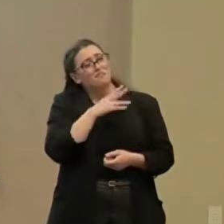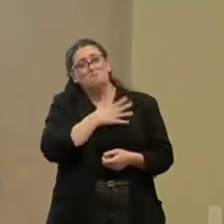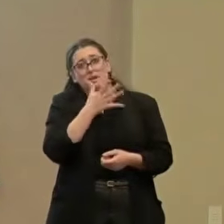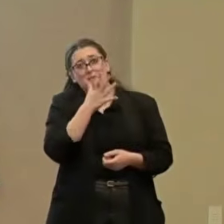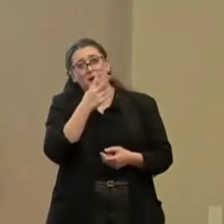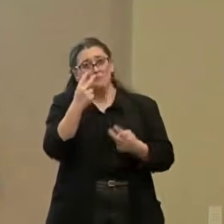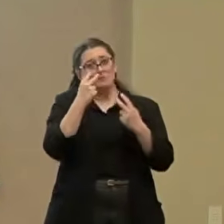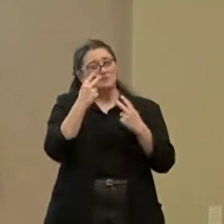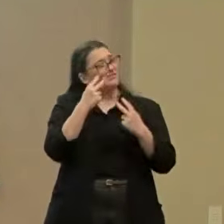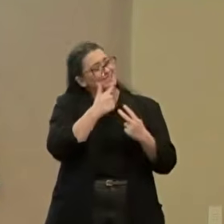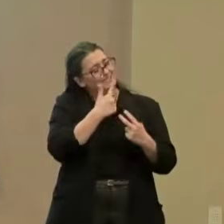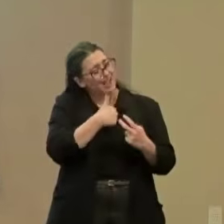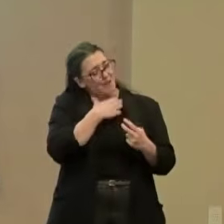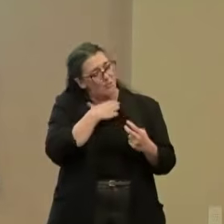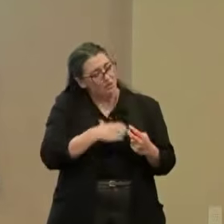that she could take